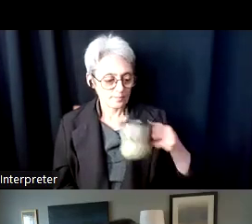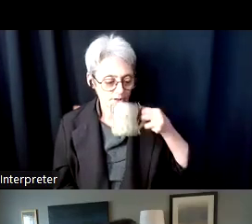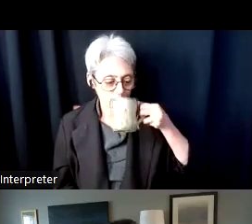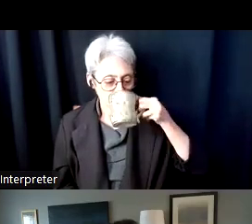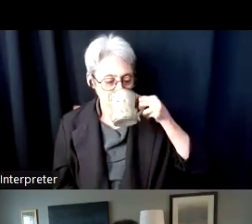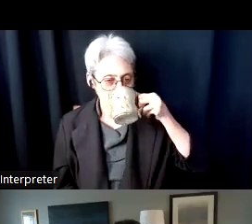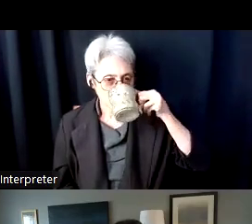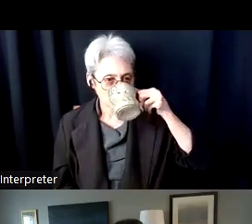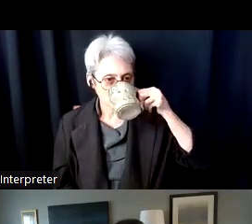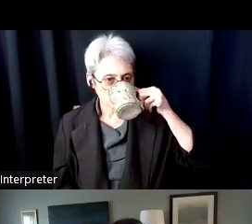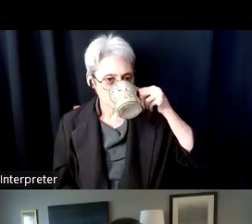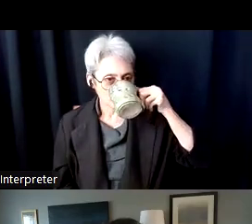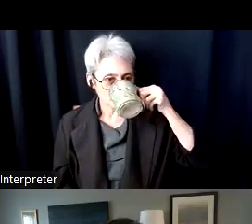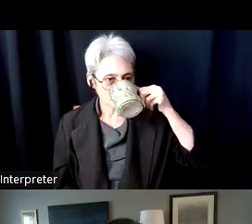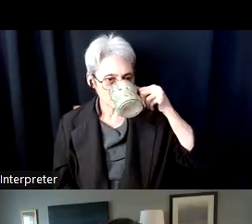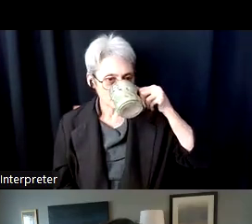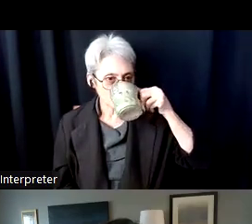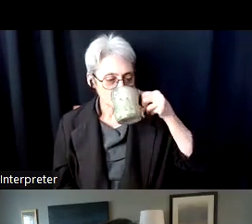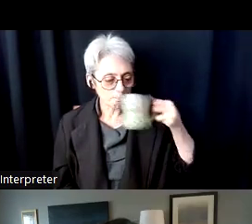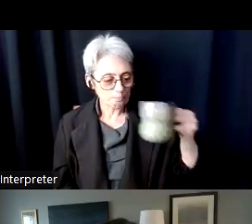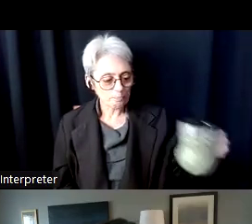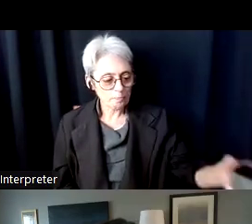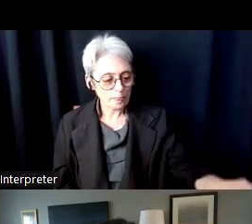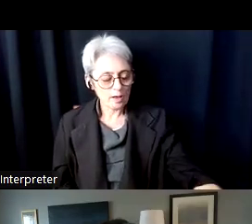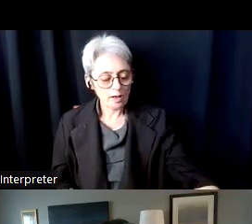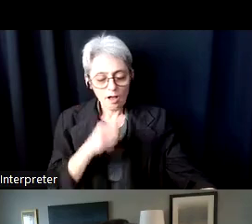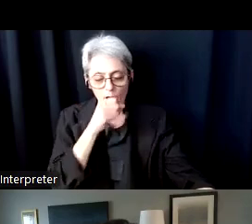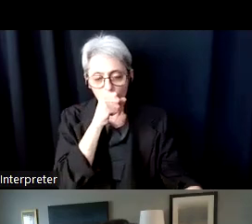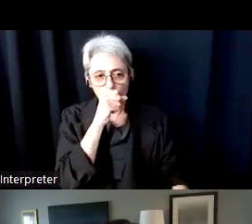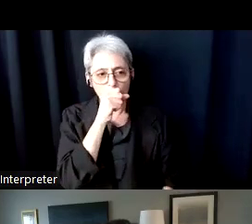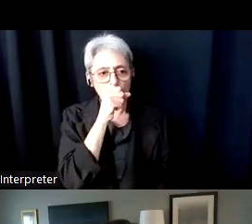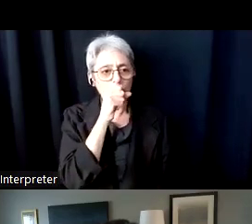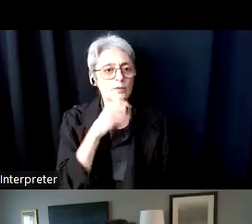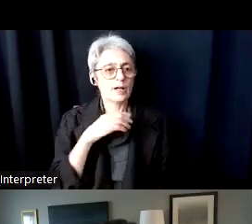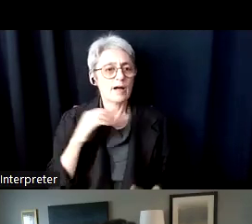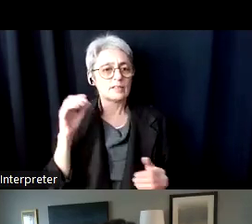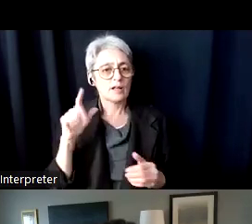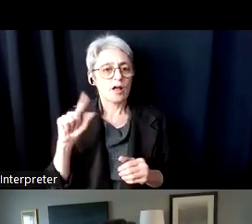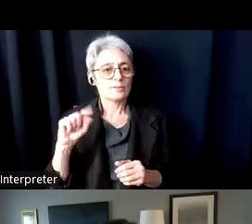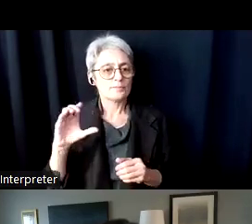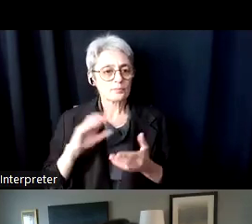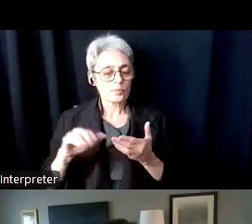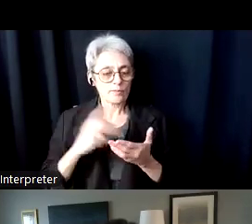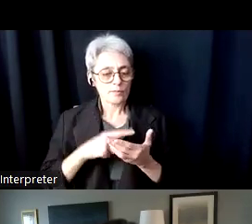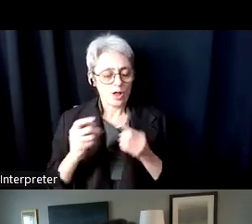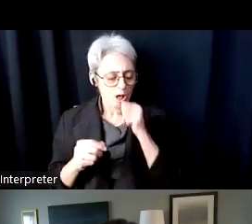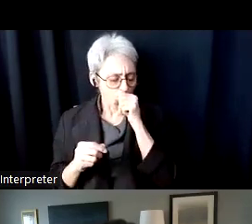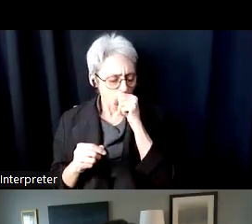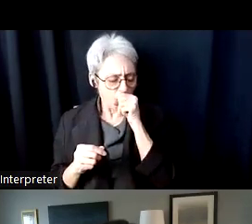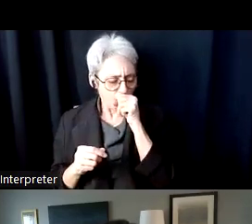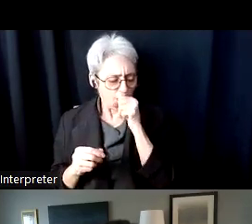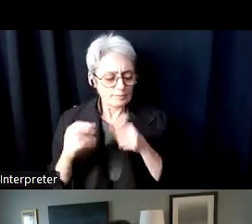In Wisconsin, we have a number of adult long-term care waiver programs. All of them cover adults with disabilities and older